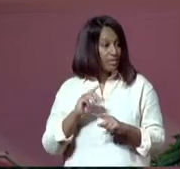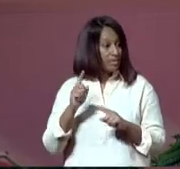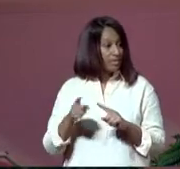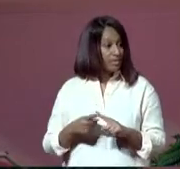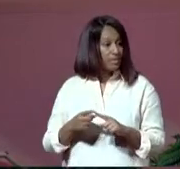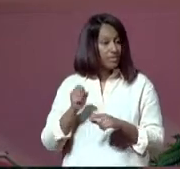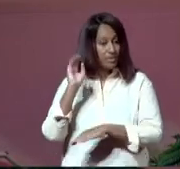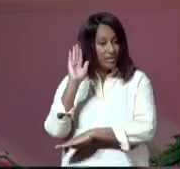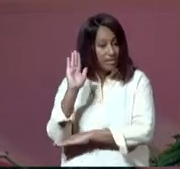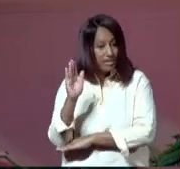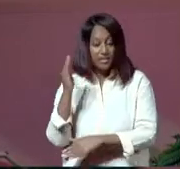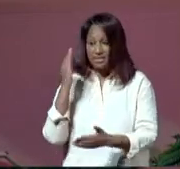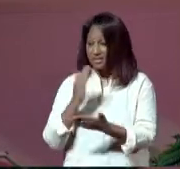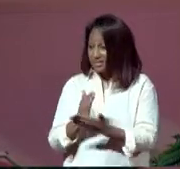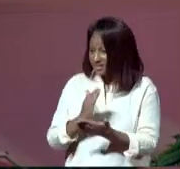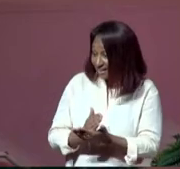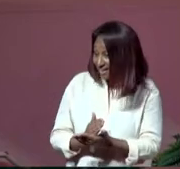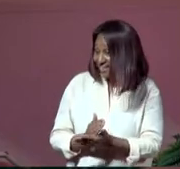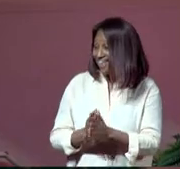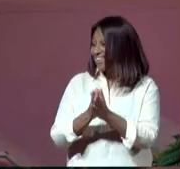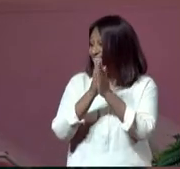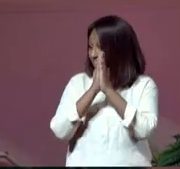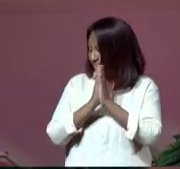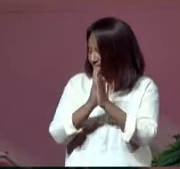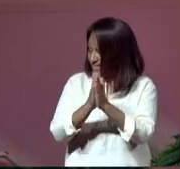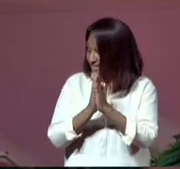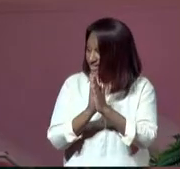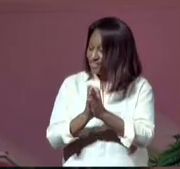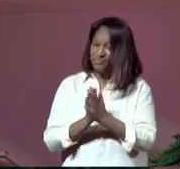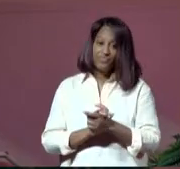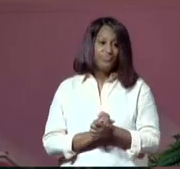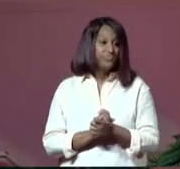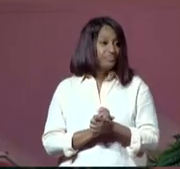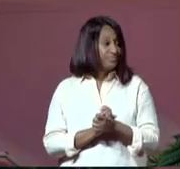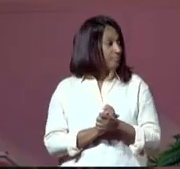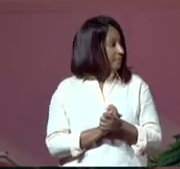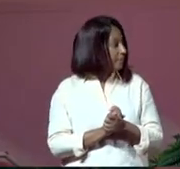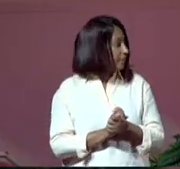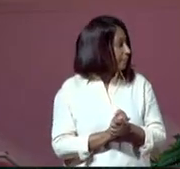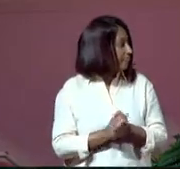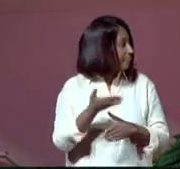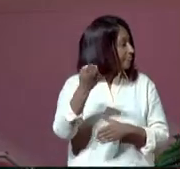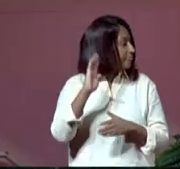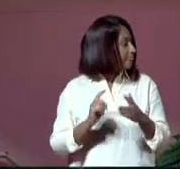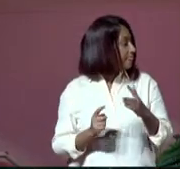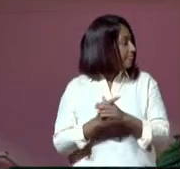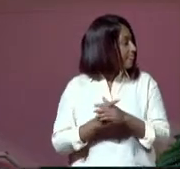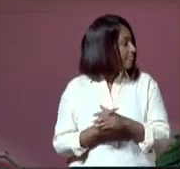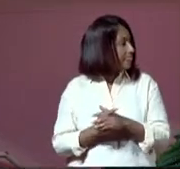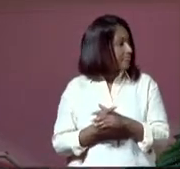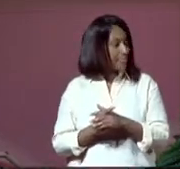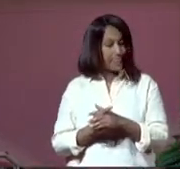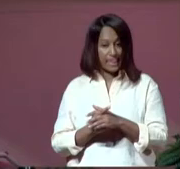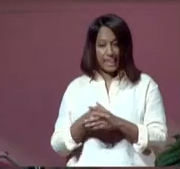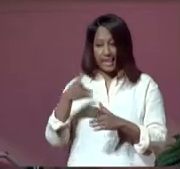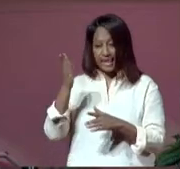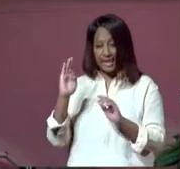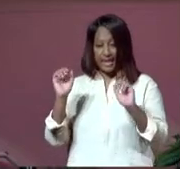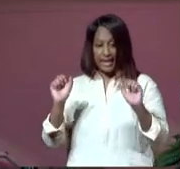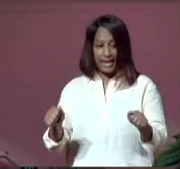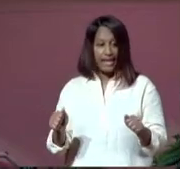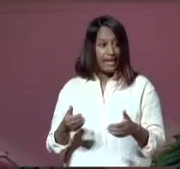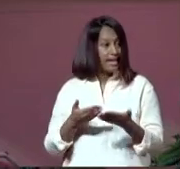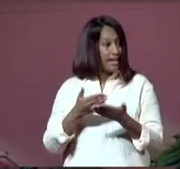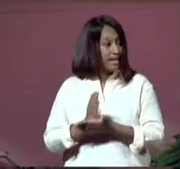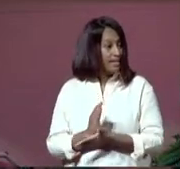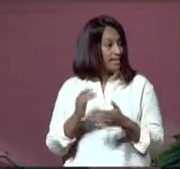go ahead, stop, whisper that prayer, and watch God show up as only God can do. All